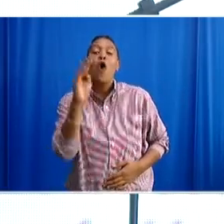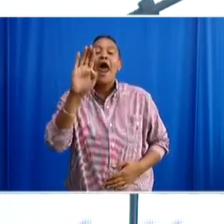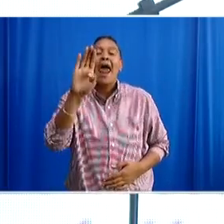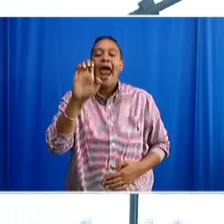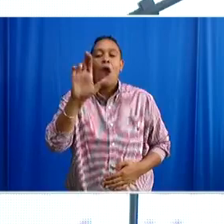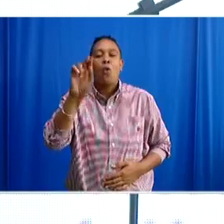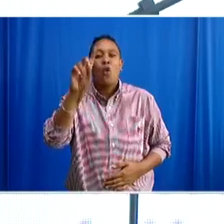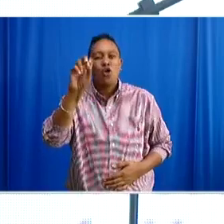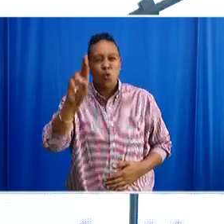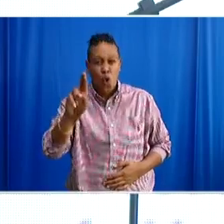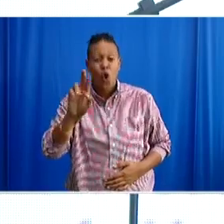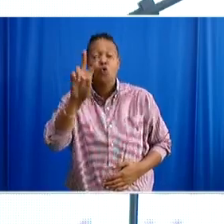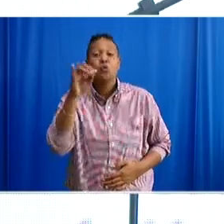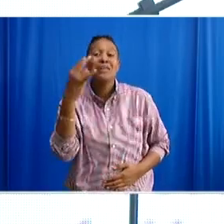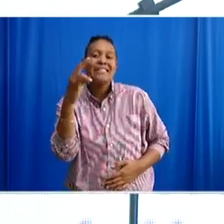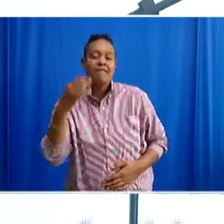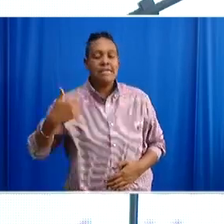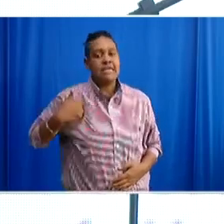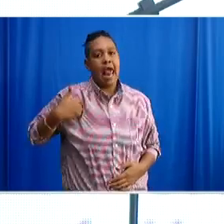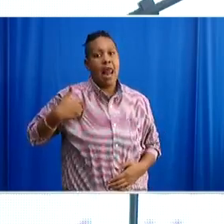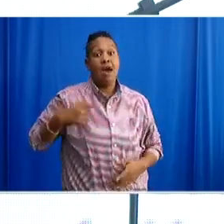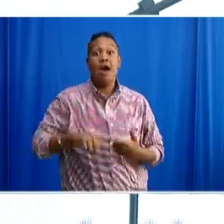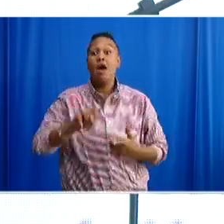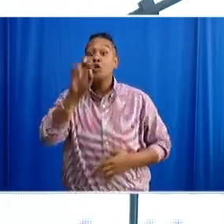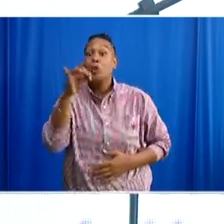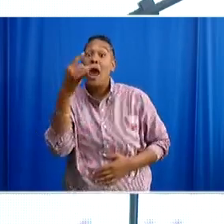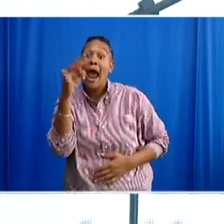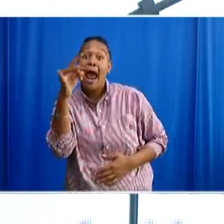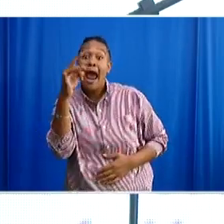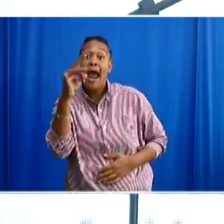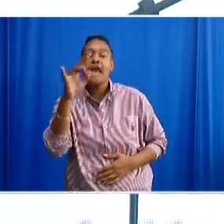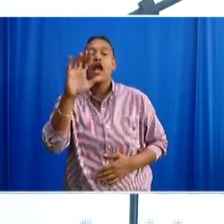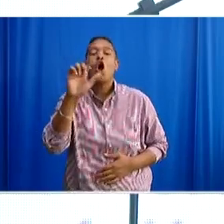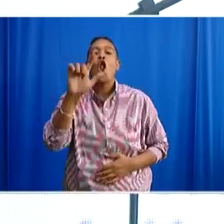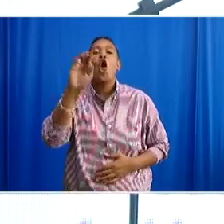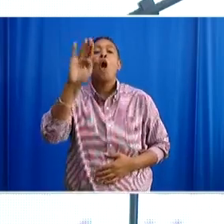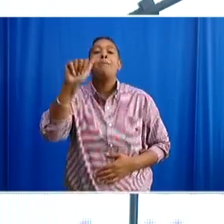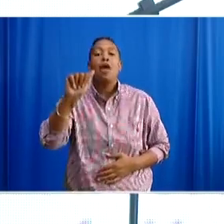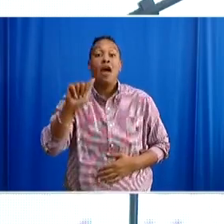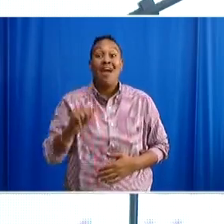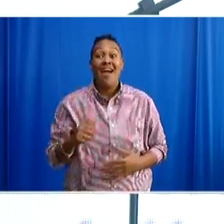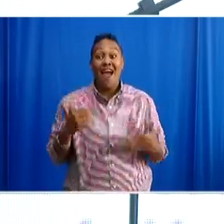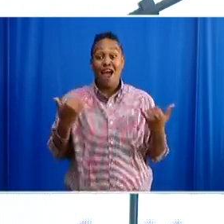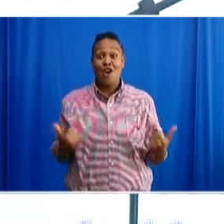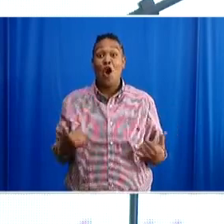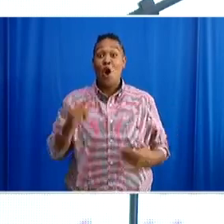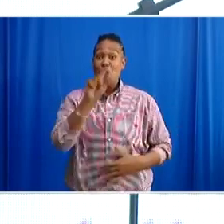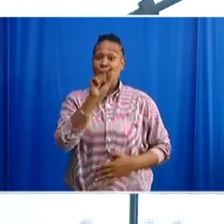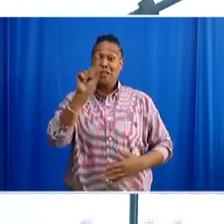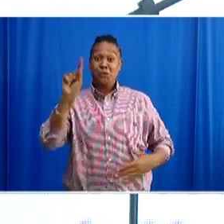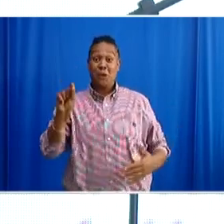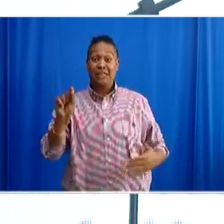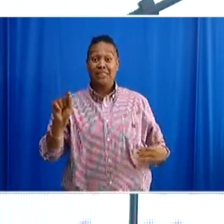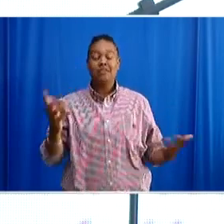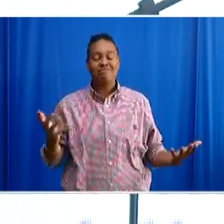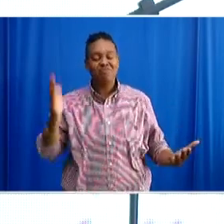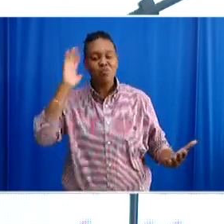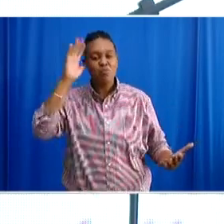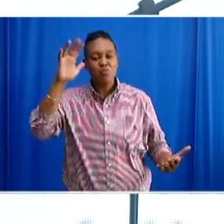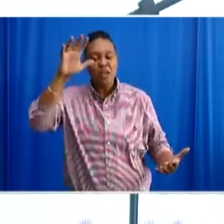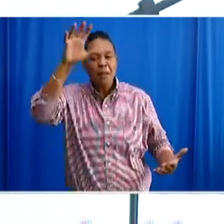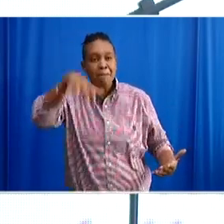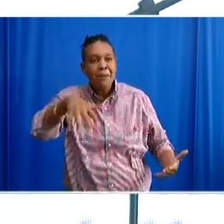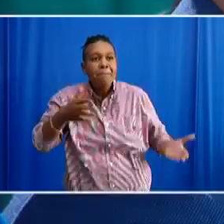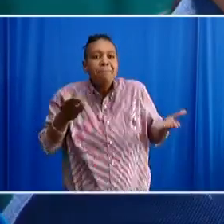Ecuador. 2017, Canada. 2018, Colombia. And then 2020, it is going